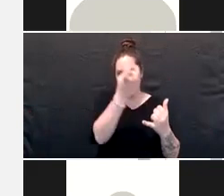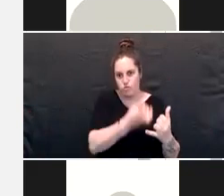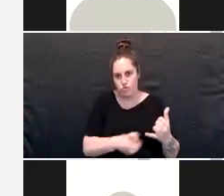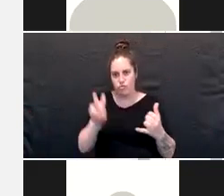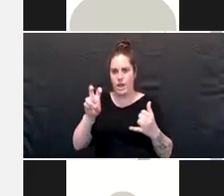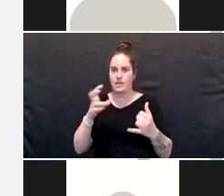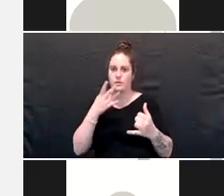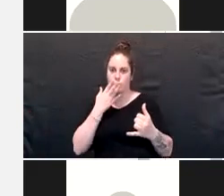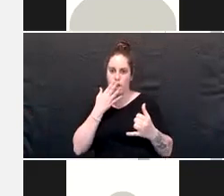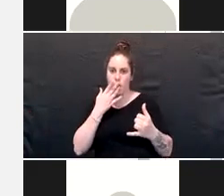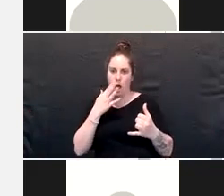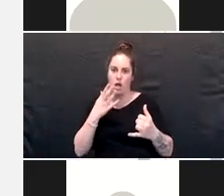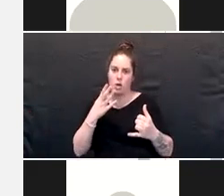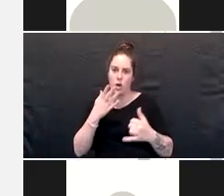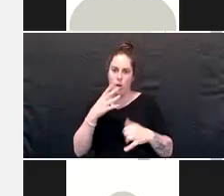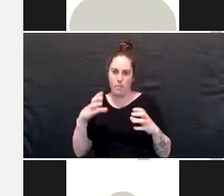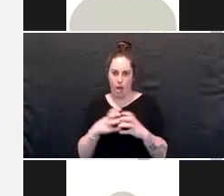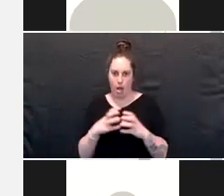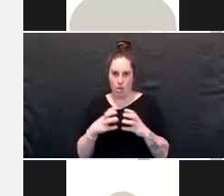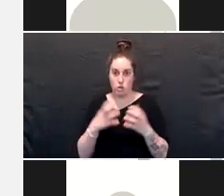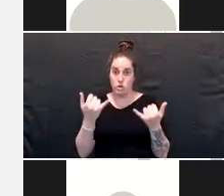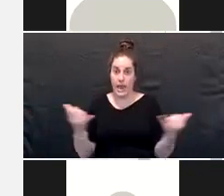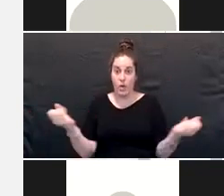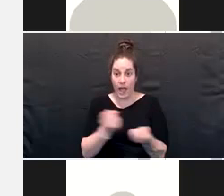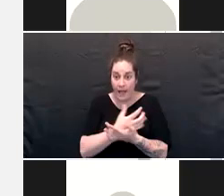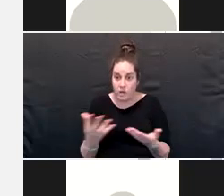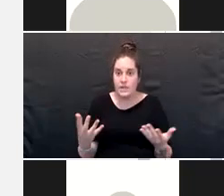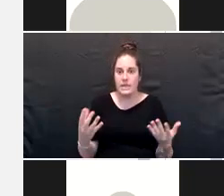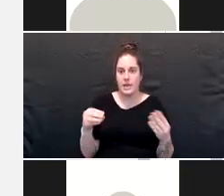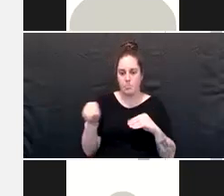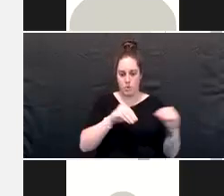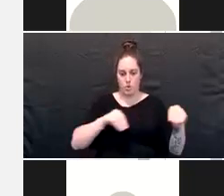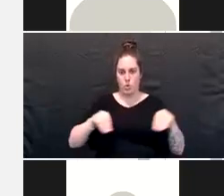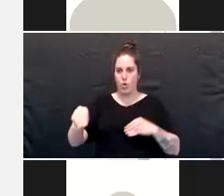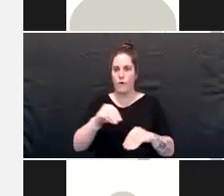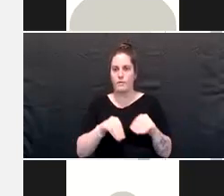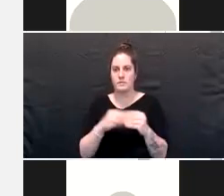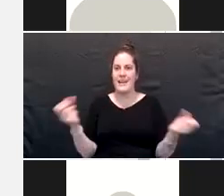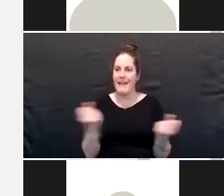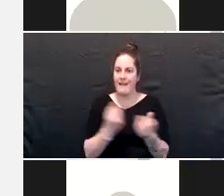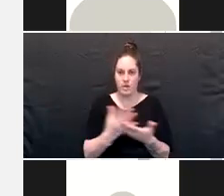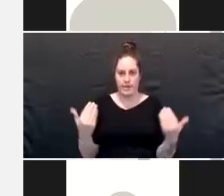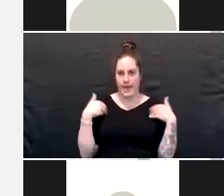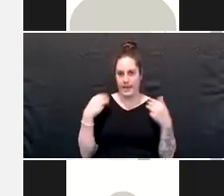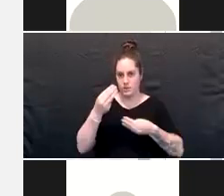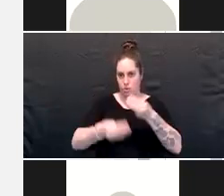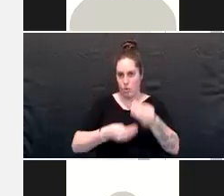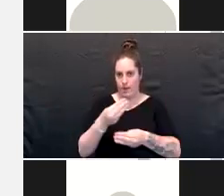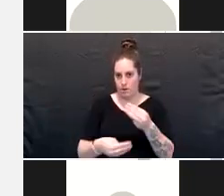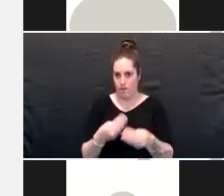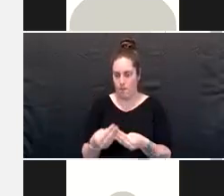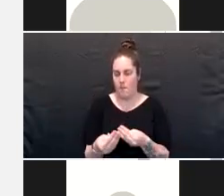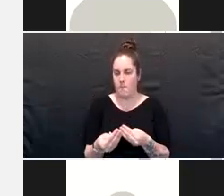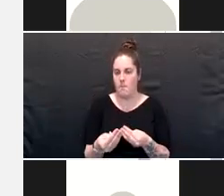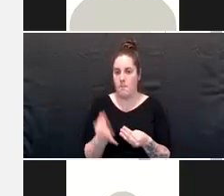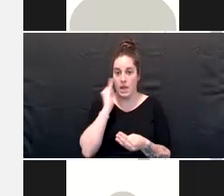right? So then everything is moving. Now everything has momentum. If you take